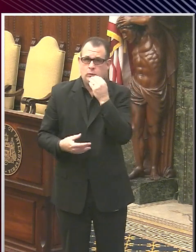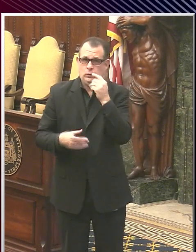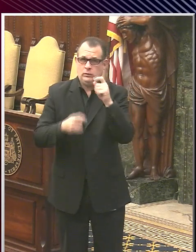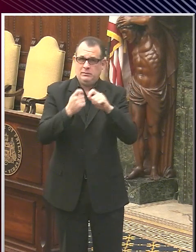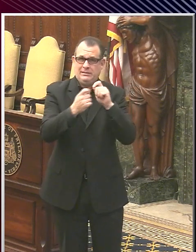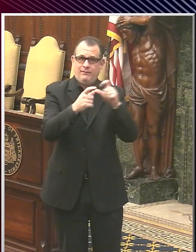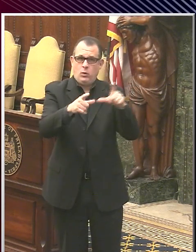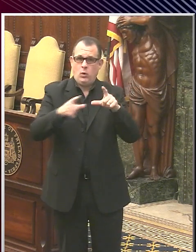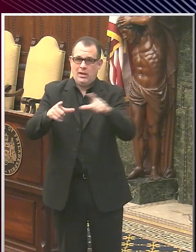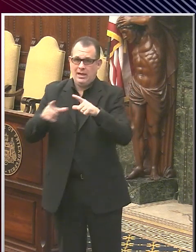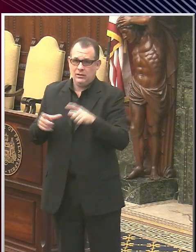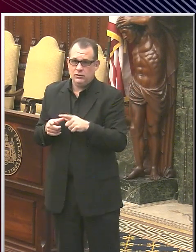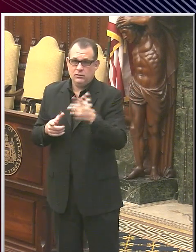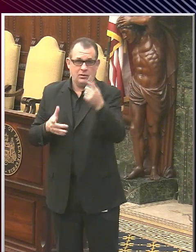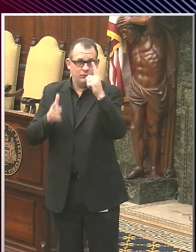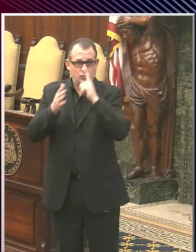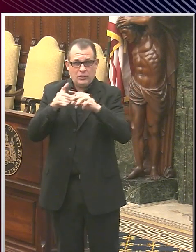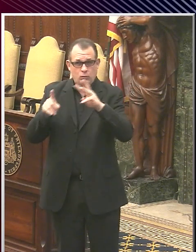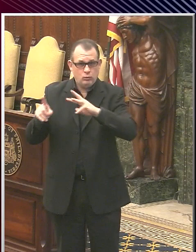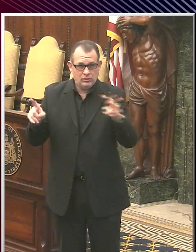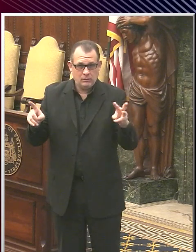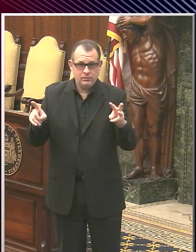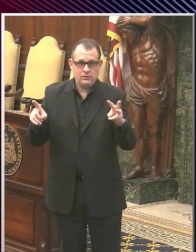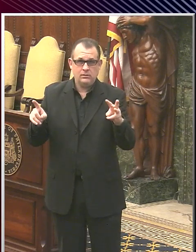phila.gov/food. And now, Dr. Farley.